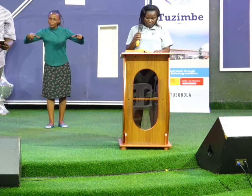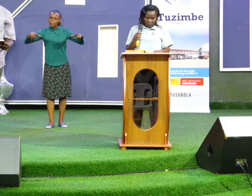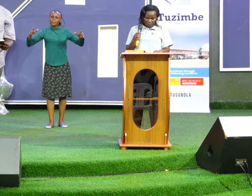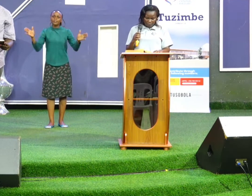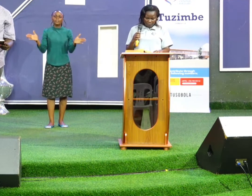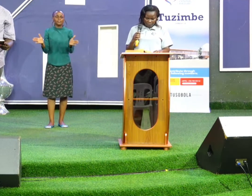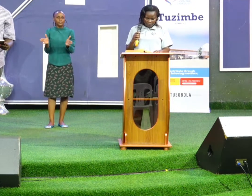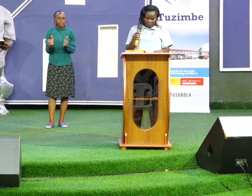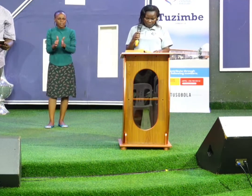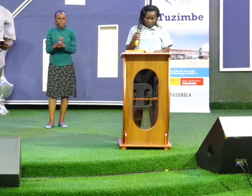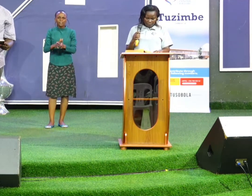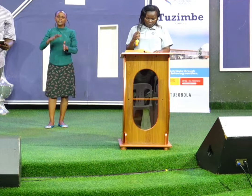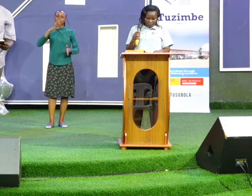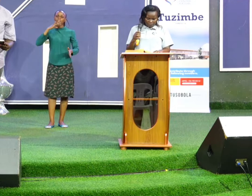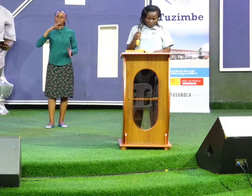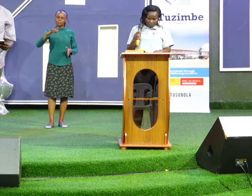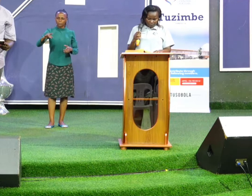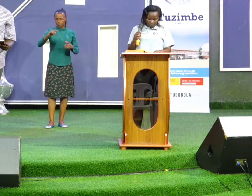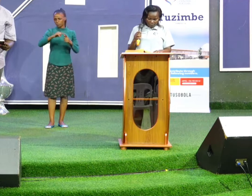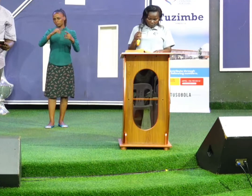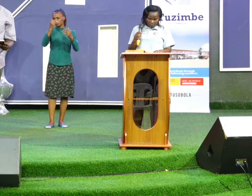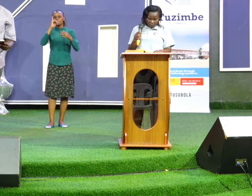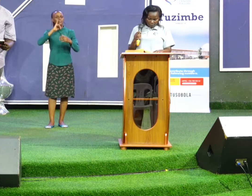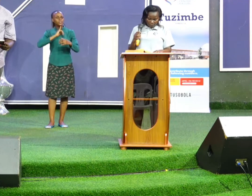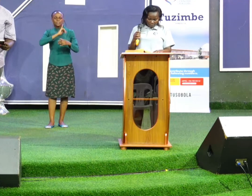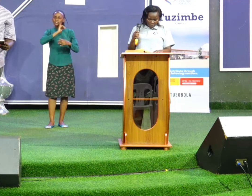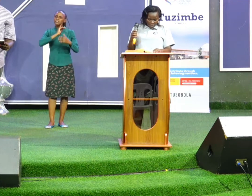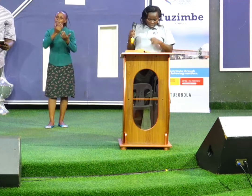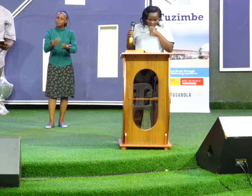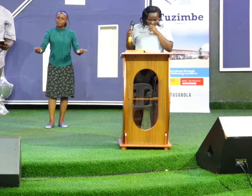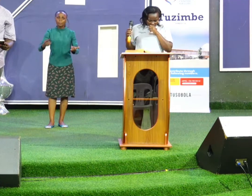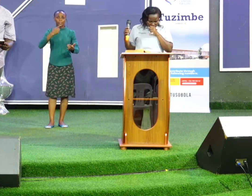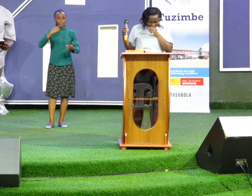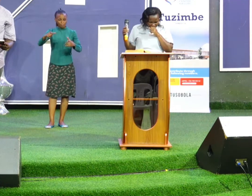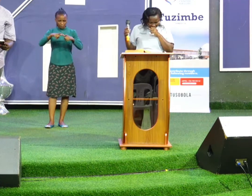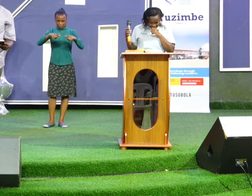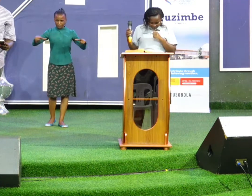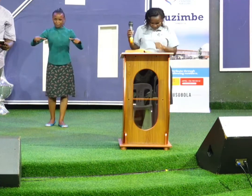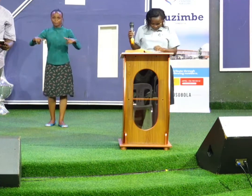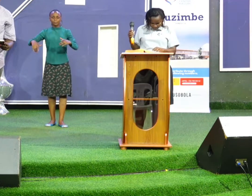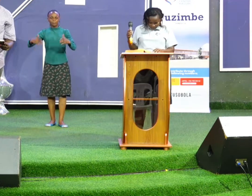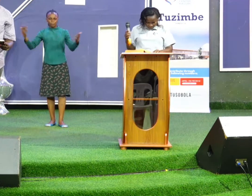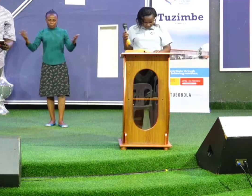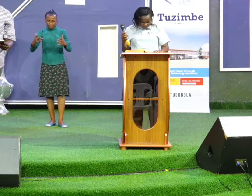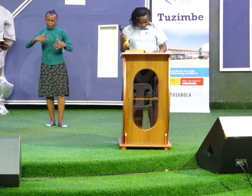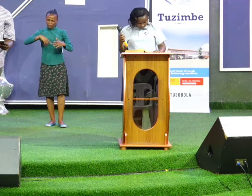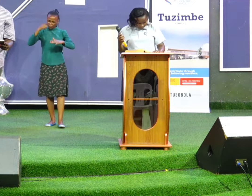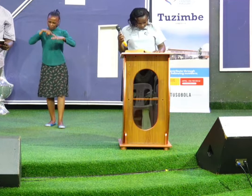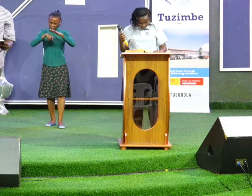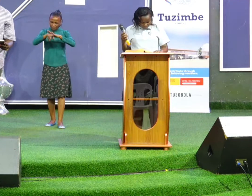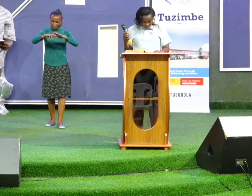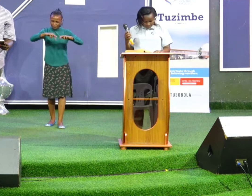they spake unto the company of the children of Israel, saying, the land which we pass through to search it is